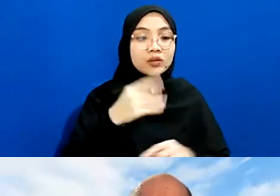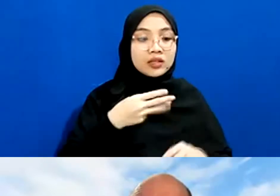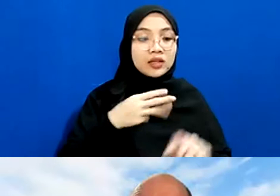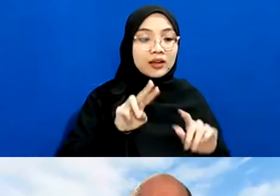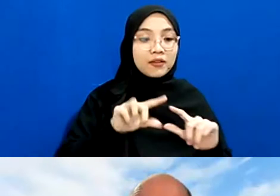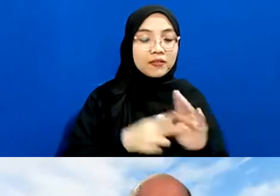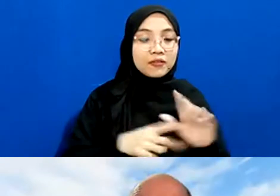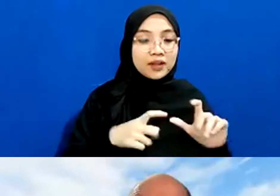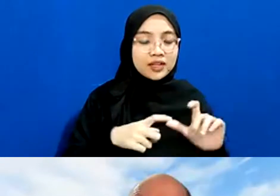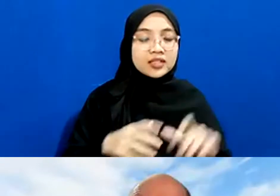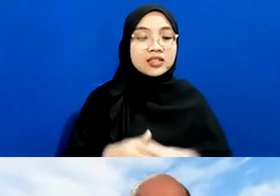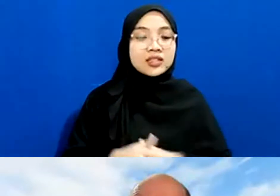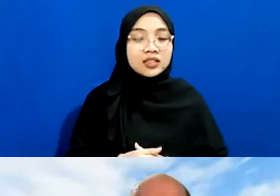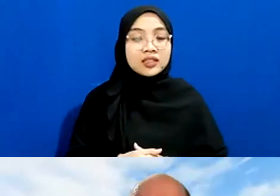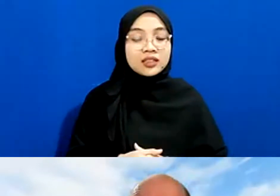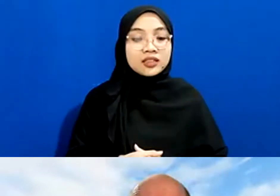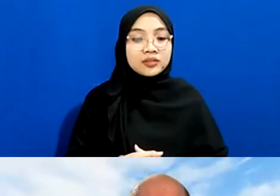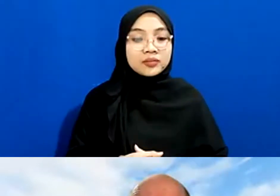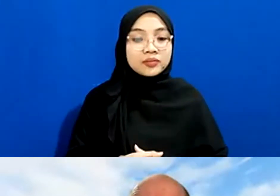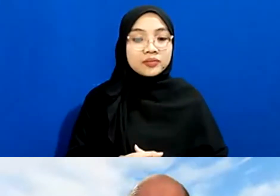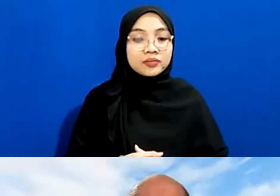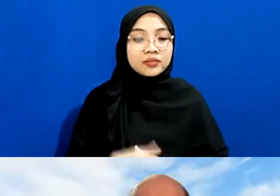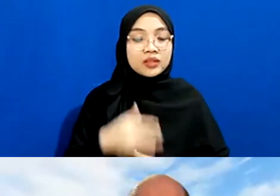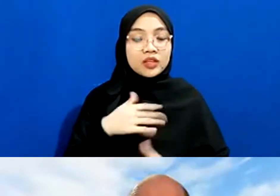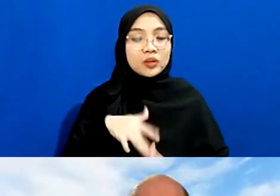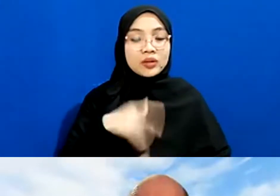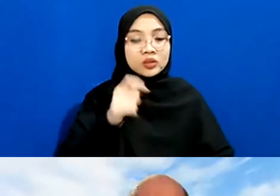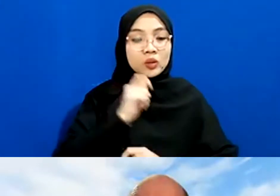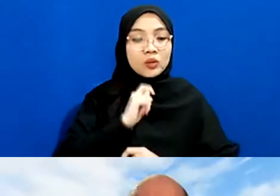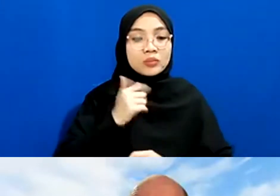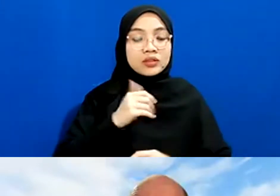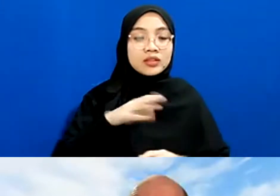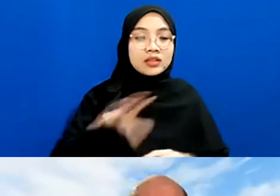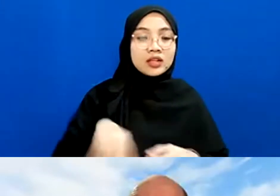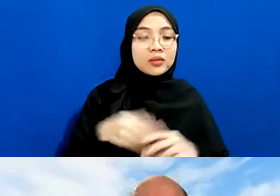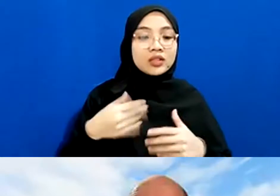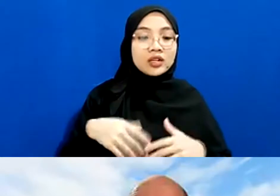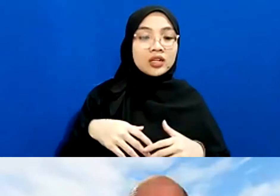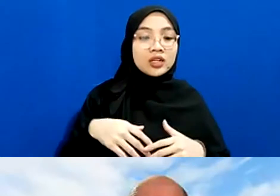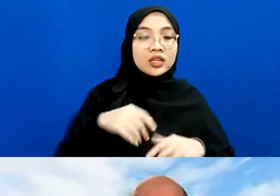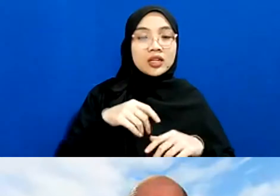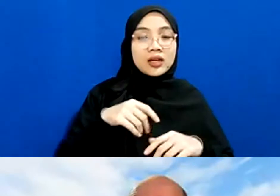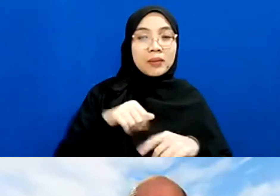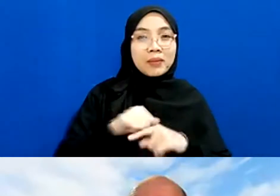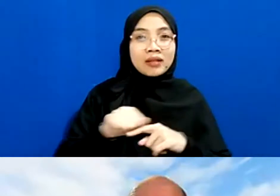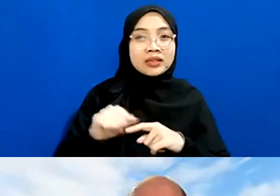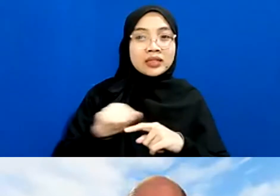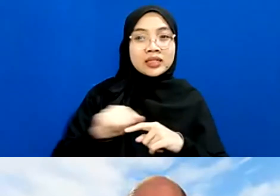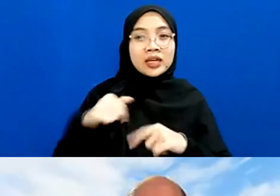unfortunately, this is on the final part of this wonderful summer course.